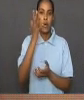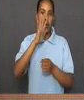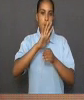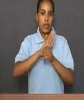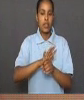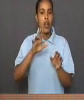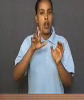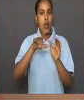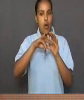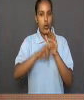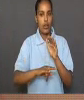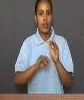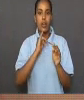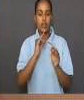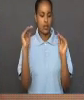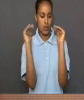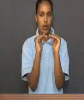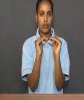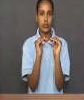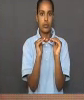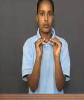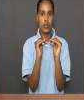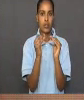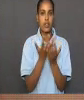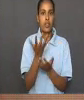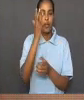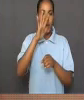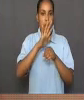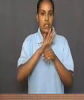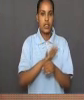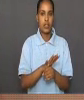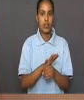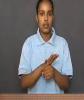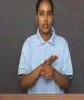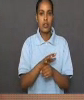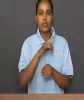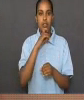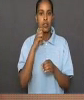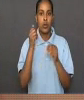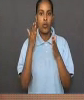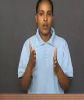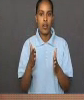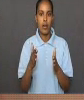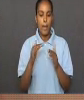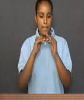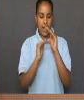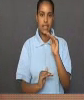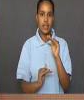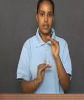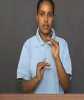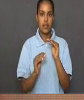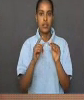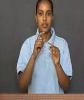pressure lowering, is equal to the vapor pressure of the solvent minus